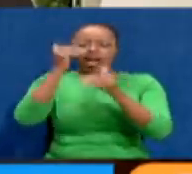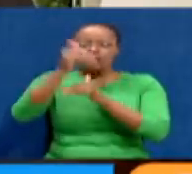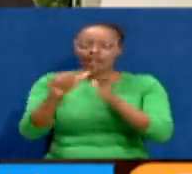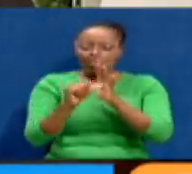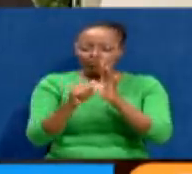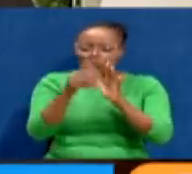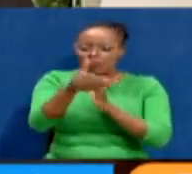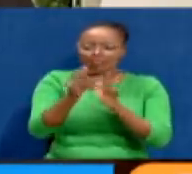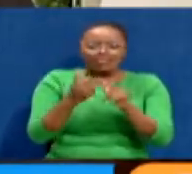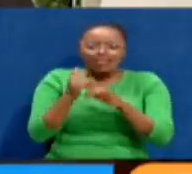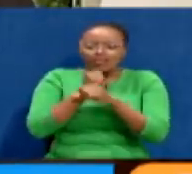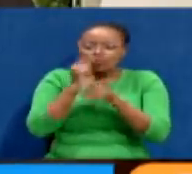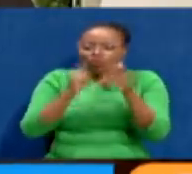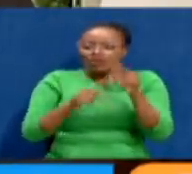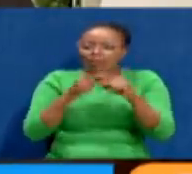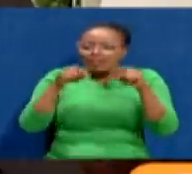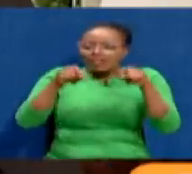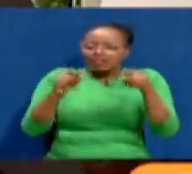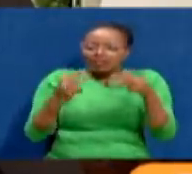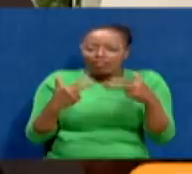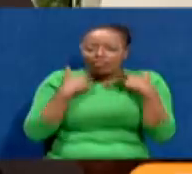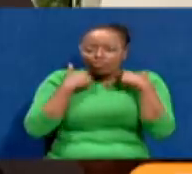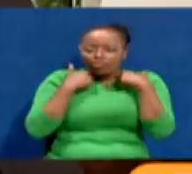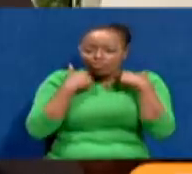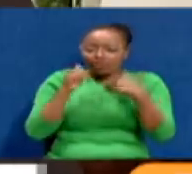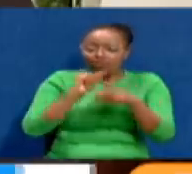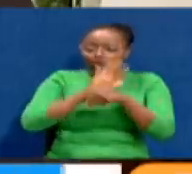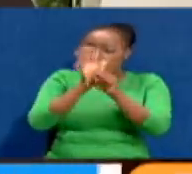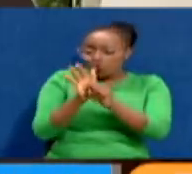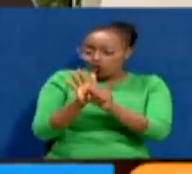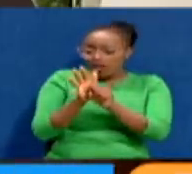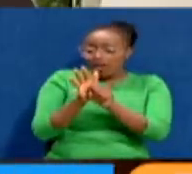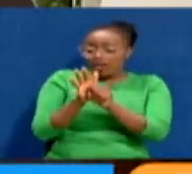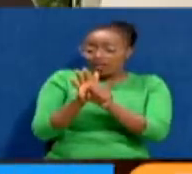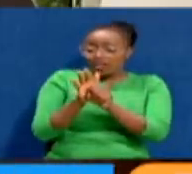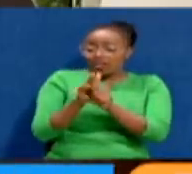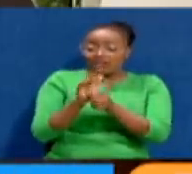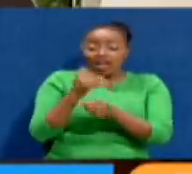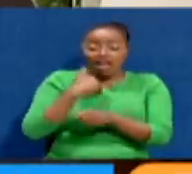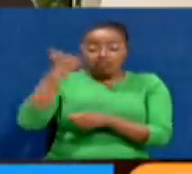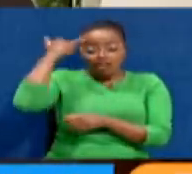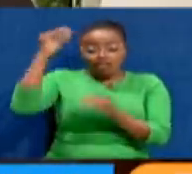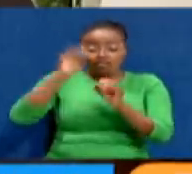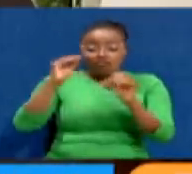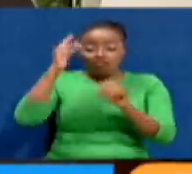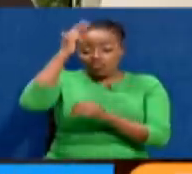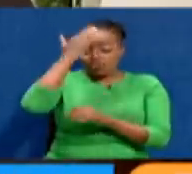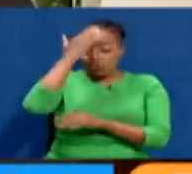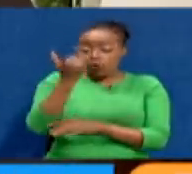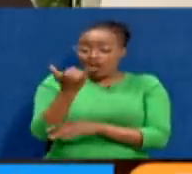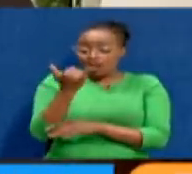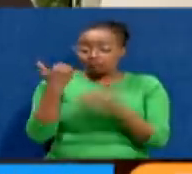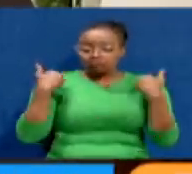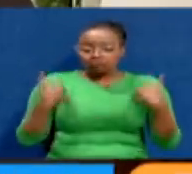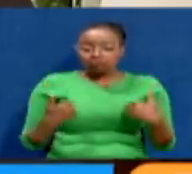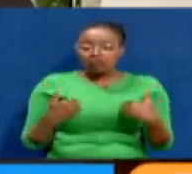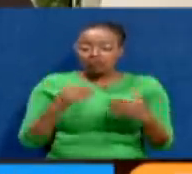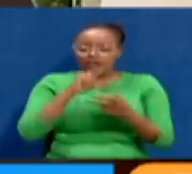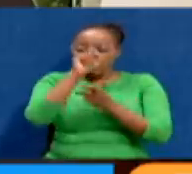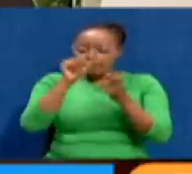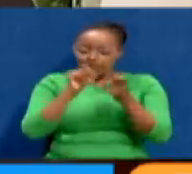crisis. And they are still in the paralysis of COVID, the COVID pandemic, without an idea, and that's why, Waihiga, I have been